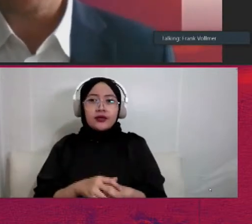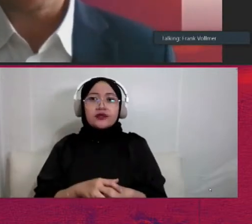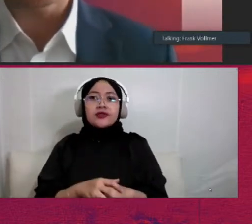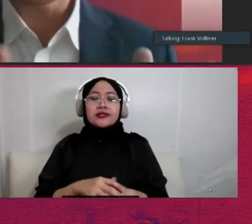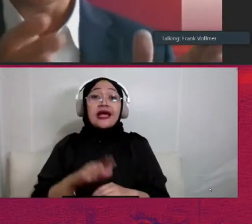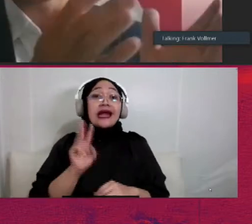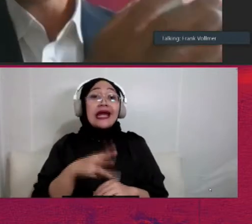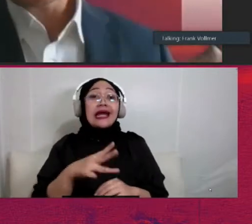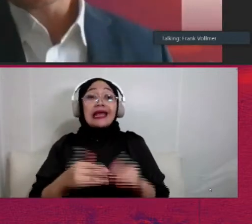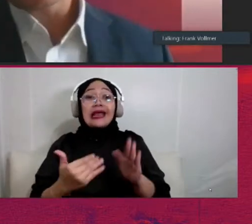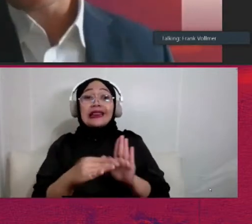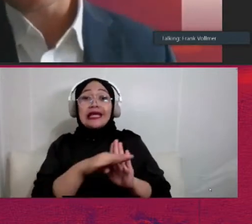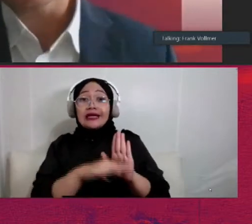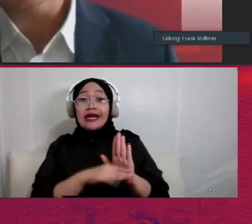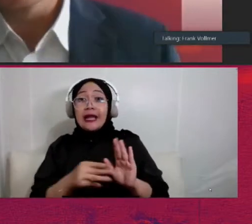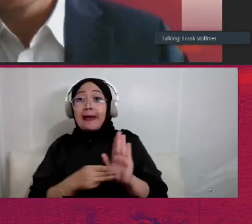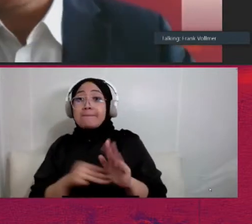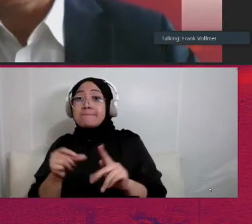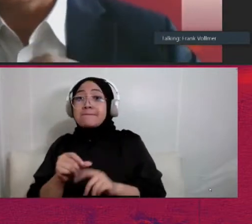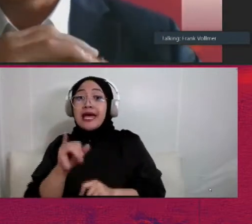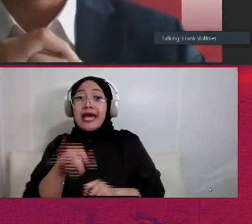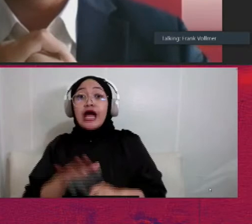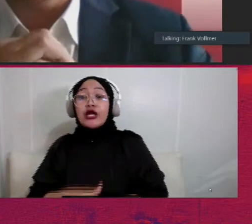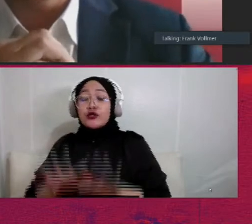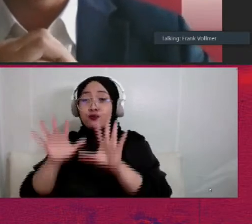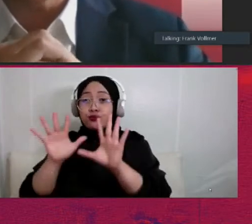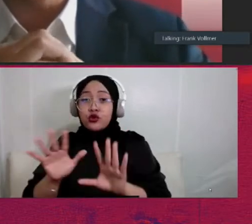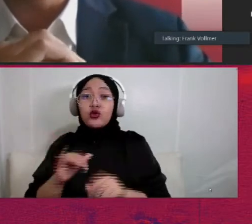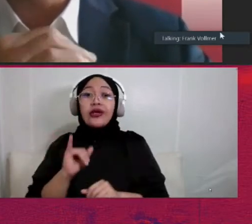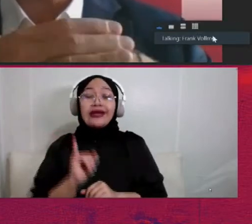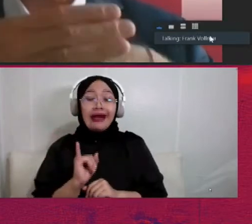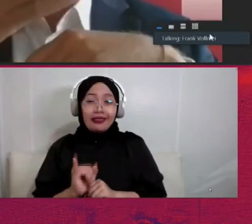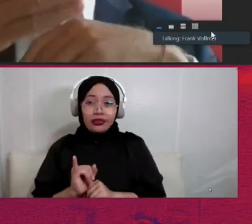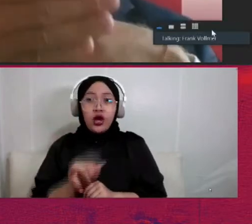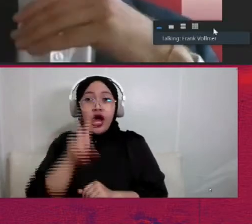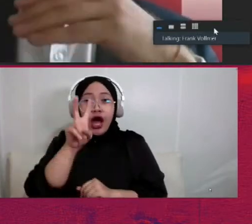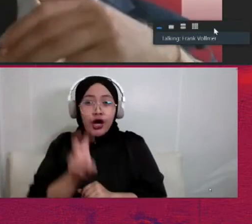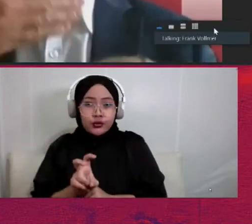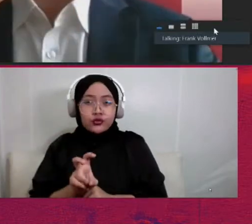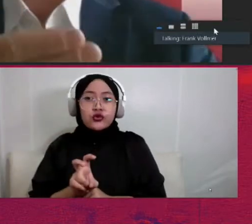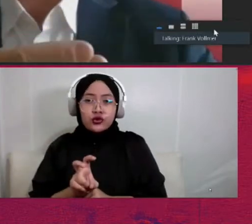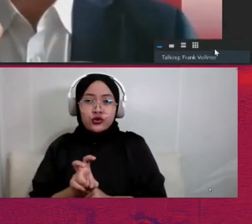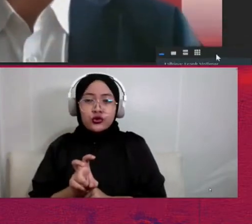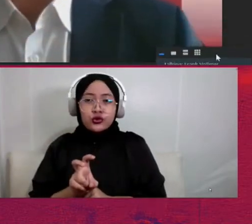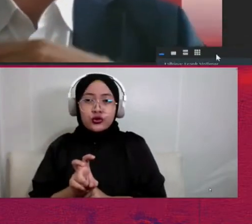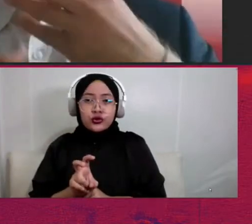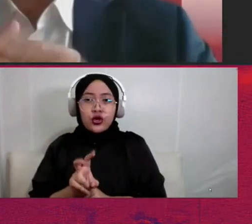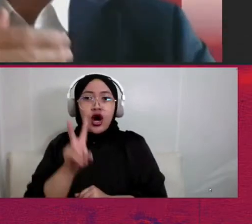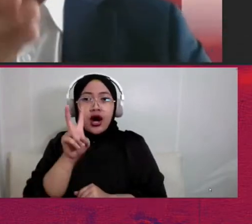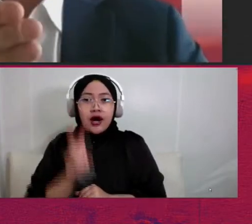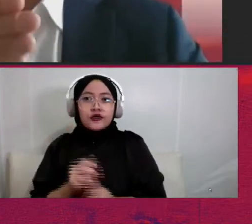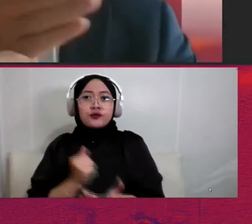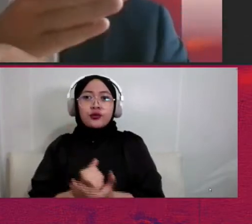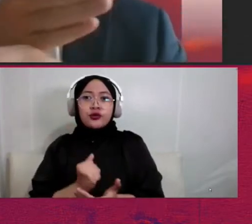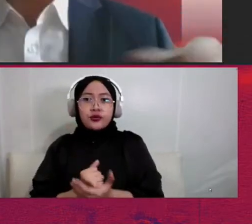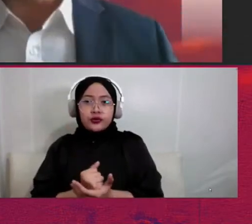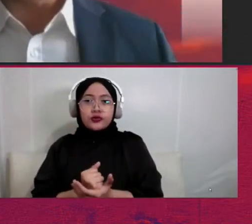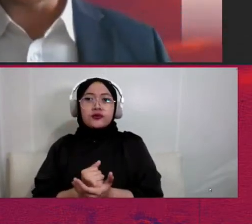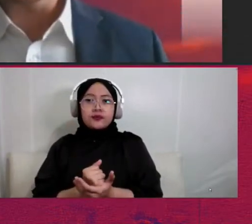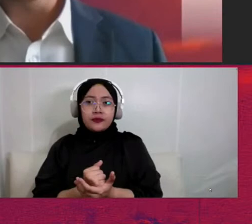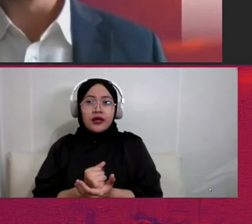for example, where we have 10 indicators, you need to be deprived in a critical mass